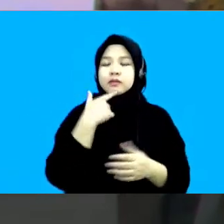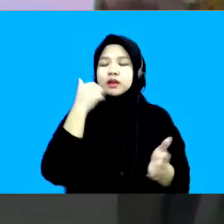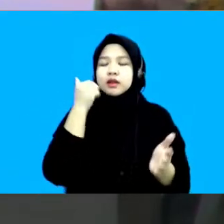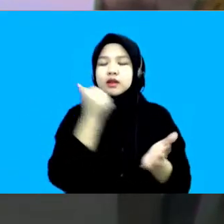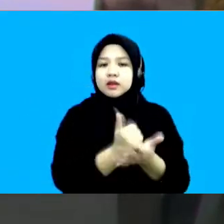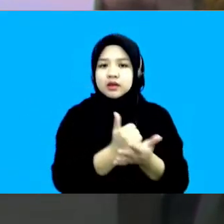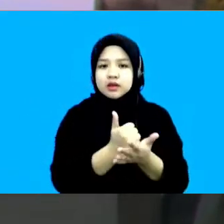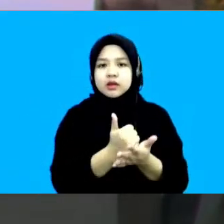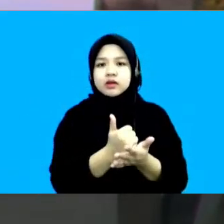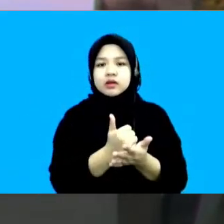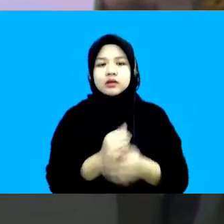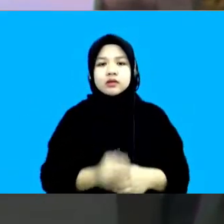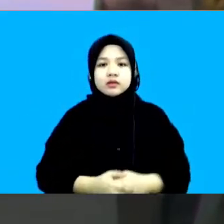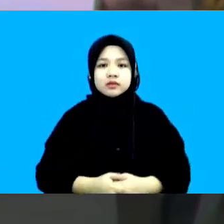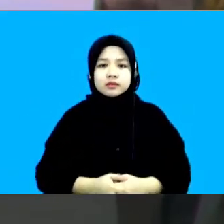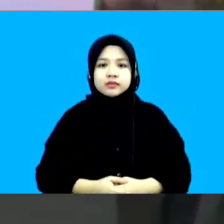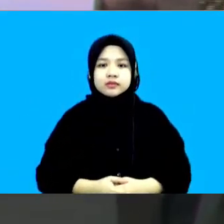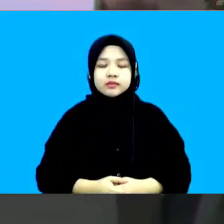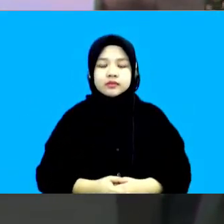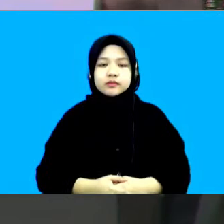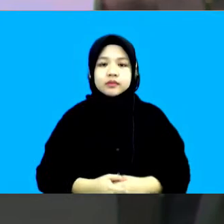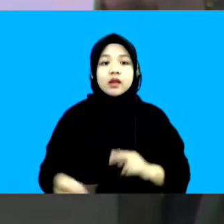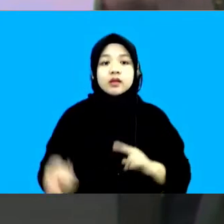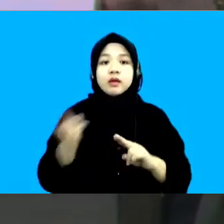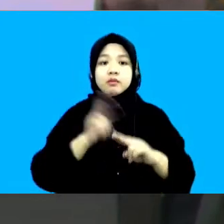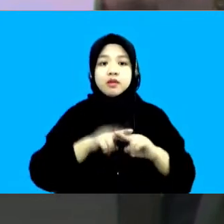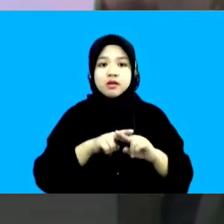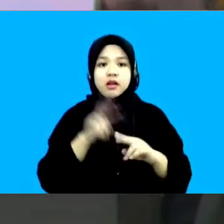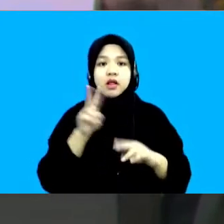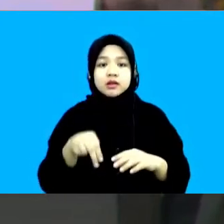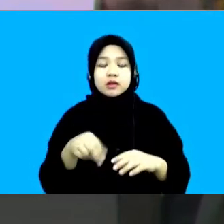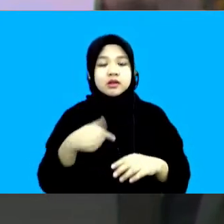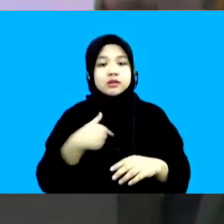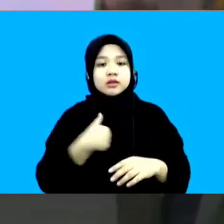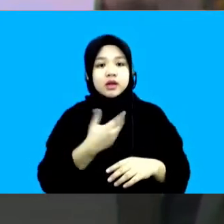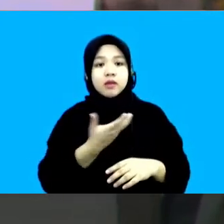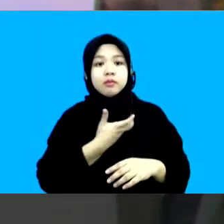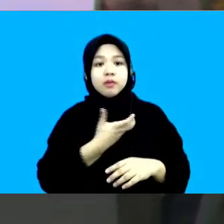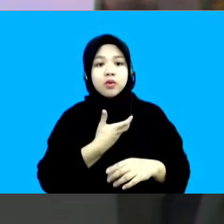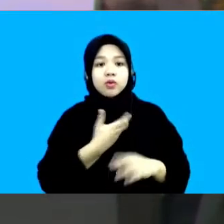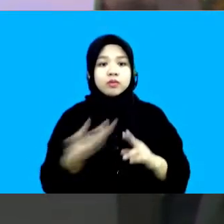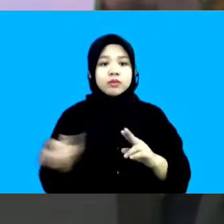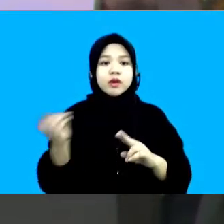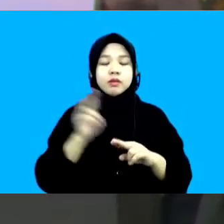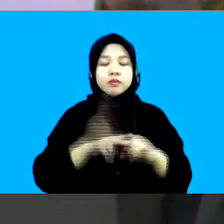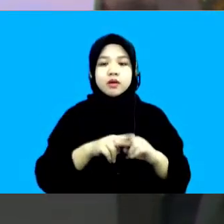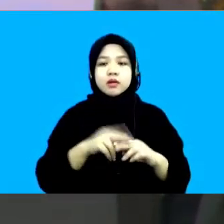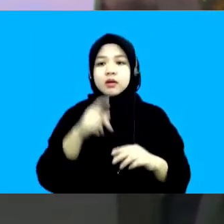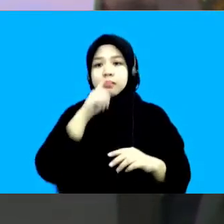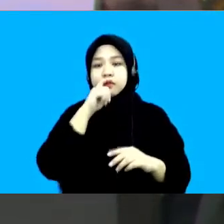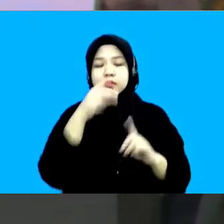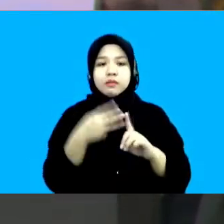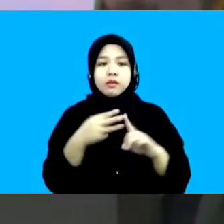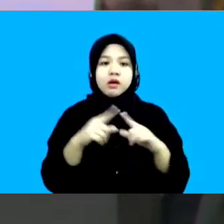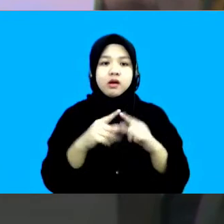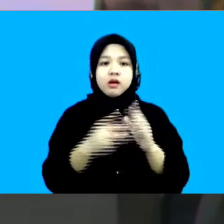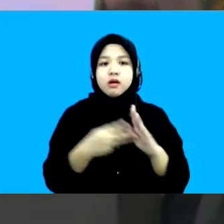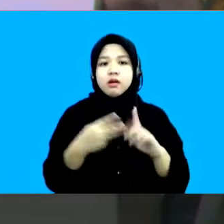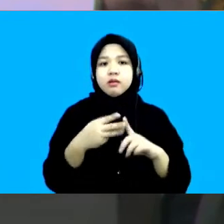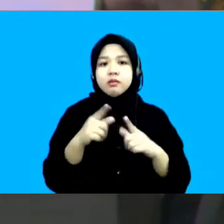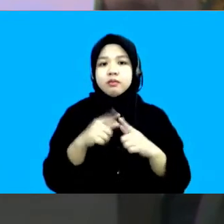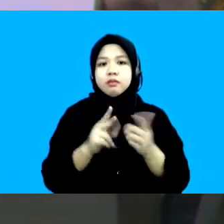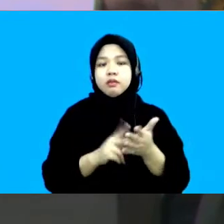this situation, the post-pandemic era, the pandemic changed various aspects of our life.